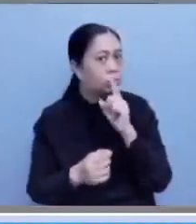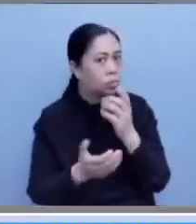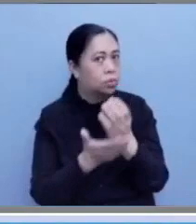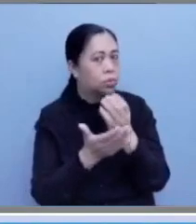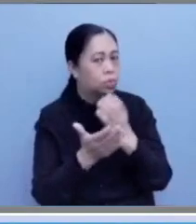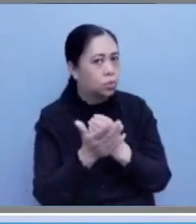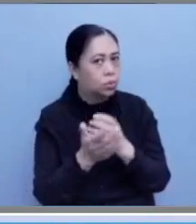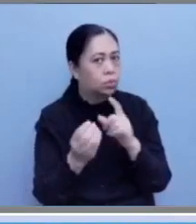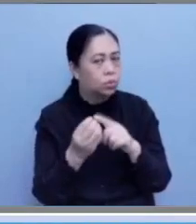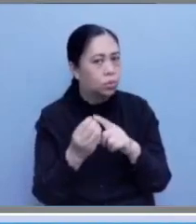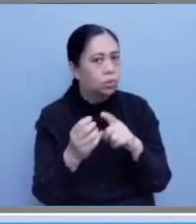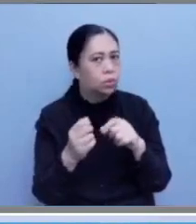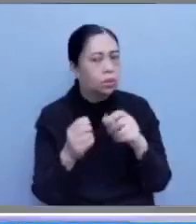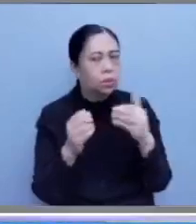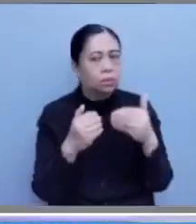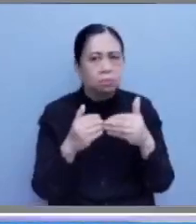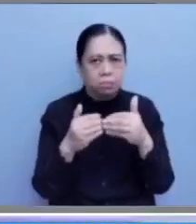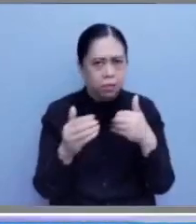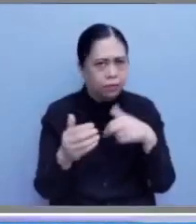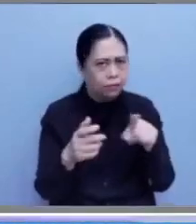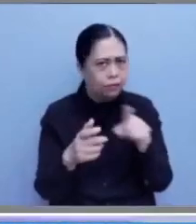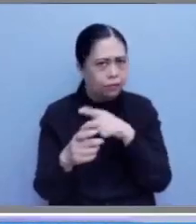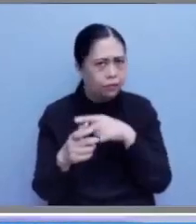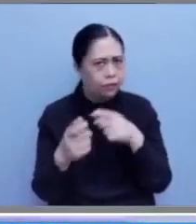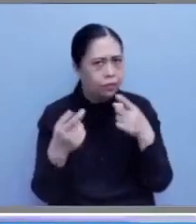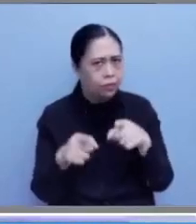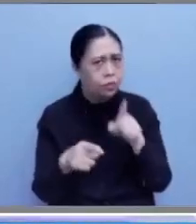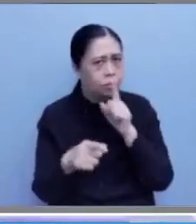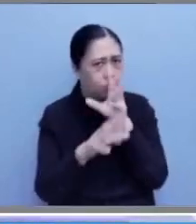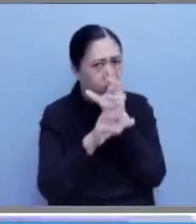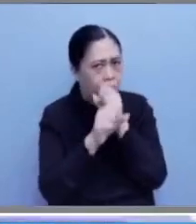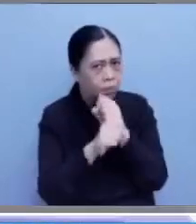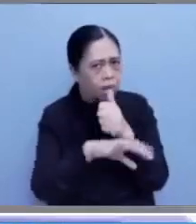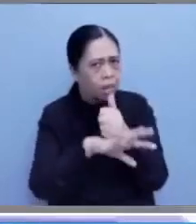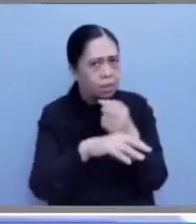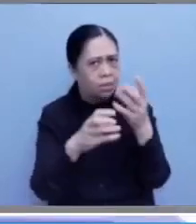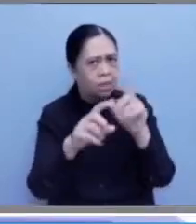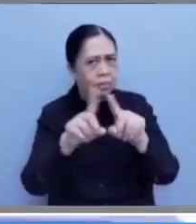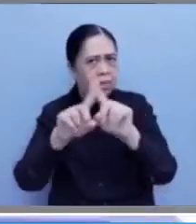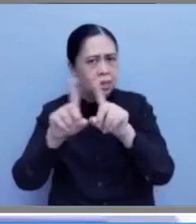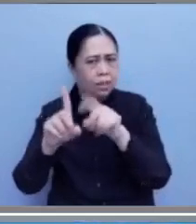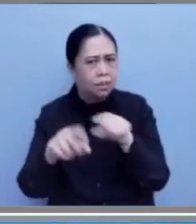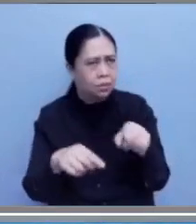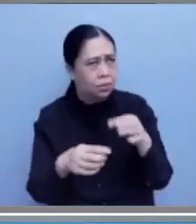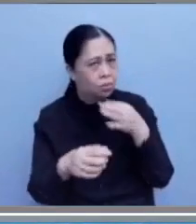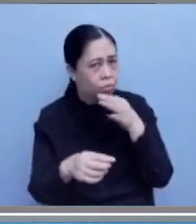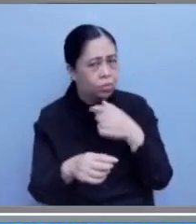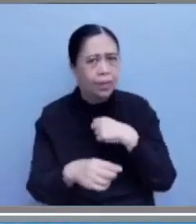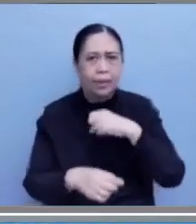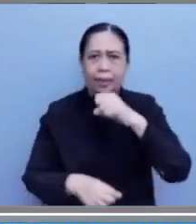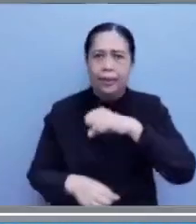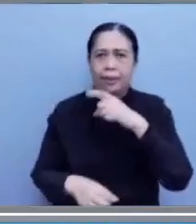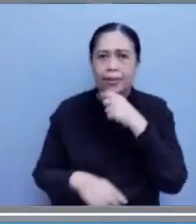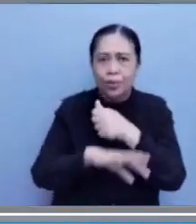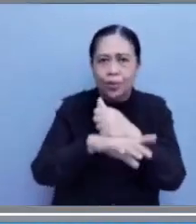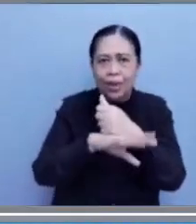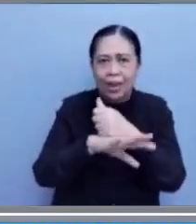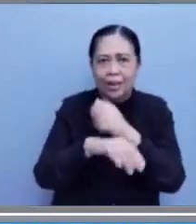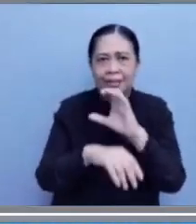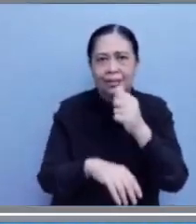Before this encounter, talagang fascinated ka na ba sa mga ants? Kasi marami na mga exotic animals, di ba? Yes, I've been doing my ant channel